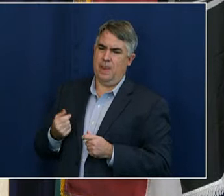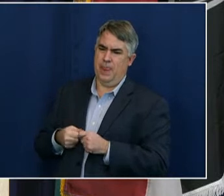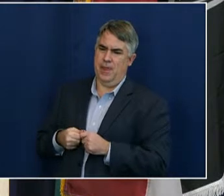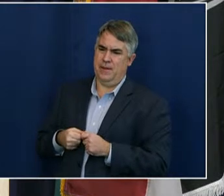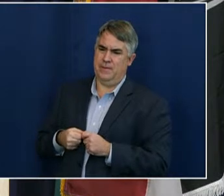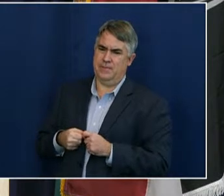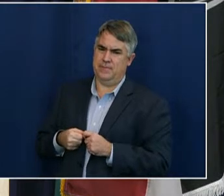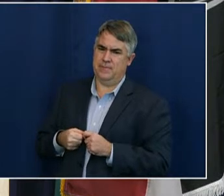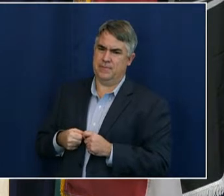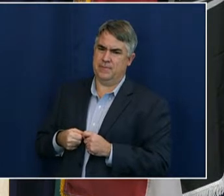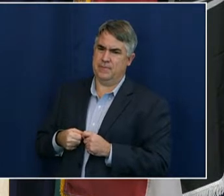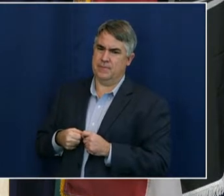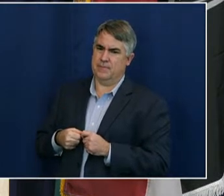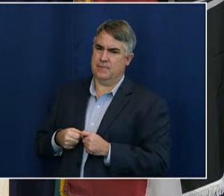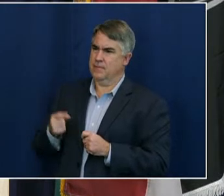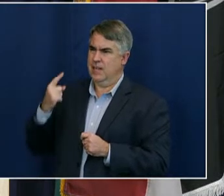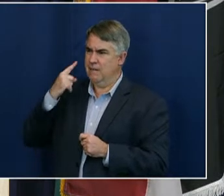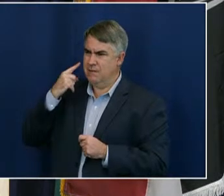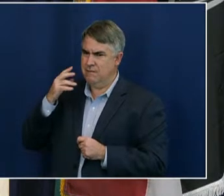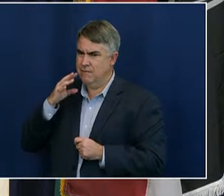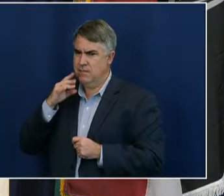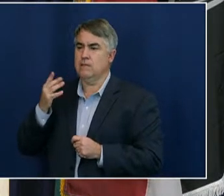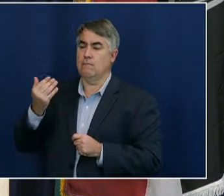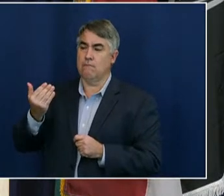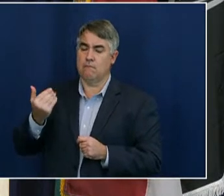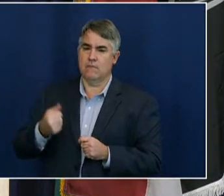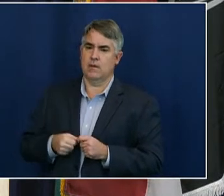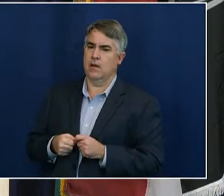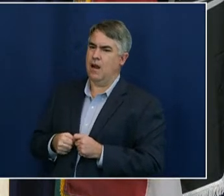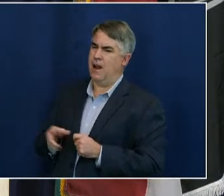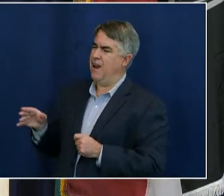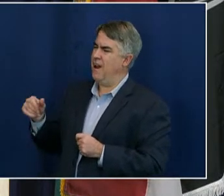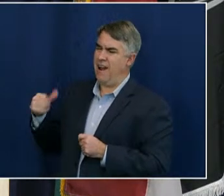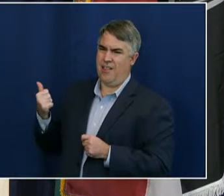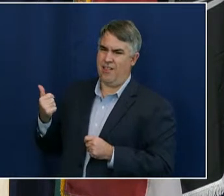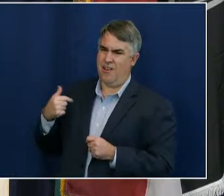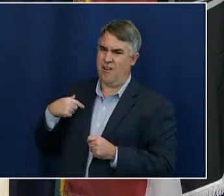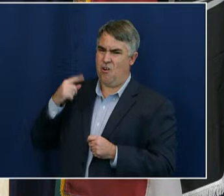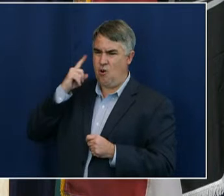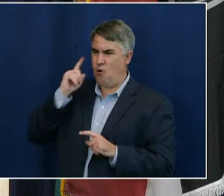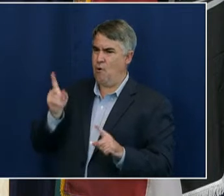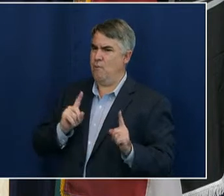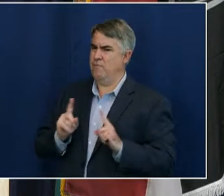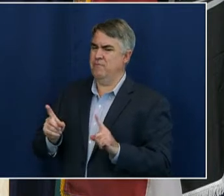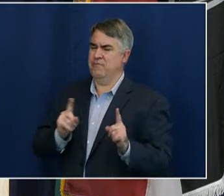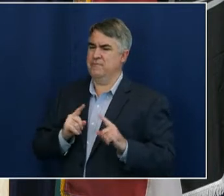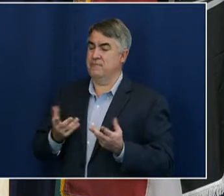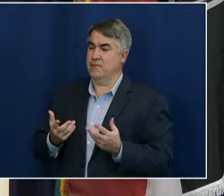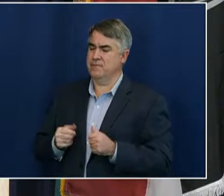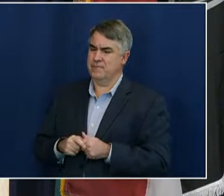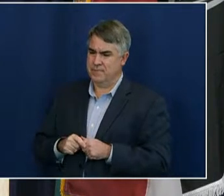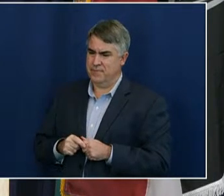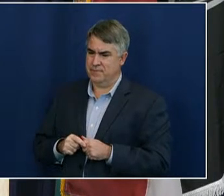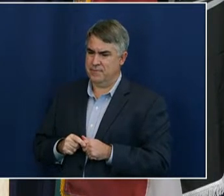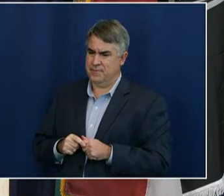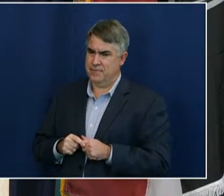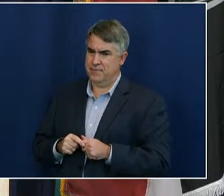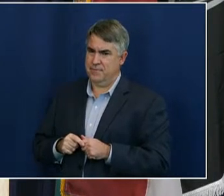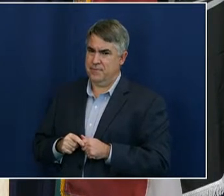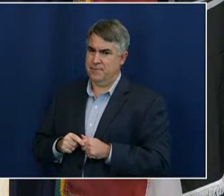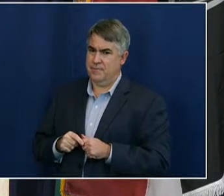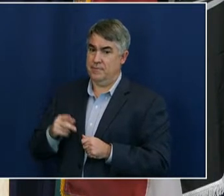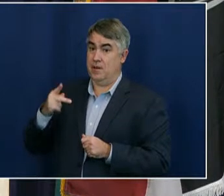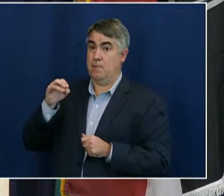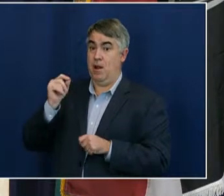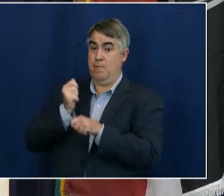can you hear me? Yeah, I got you. Yeah, the other thing we heard today was the wait at Petco is a lot